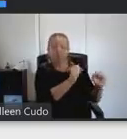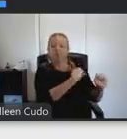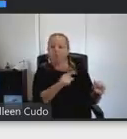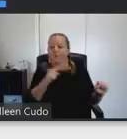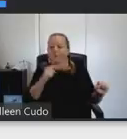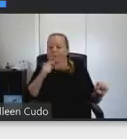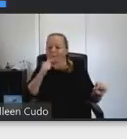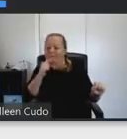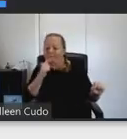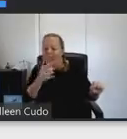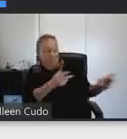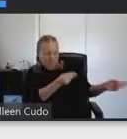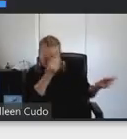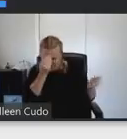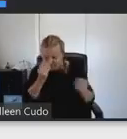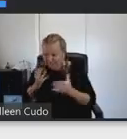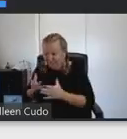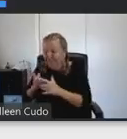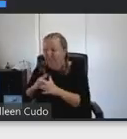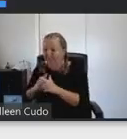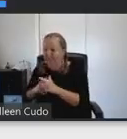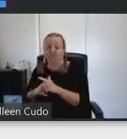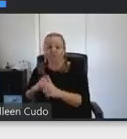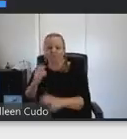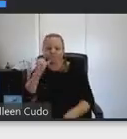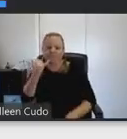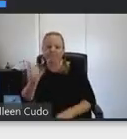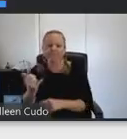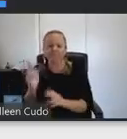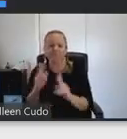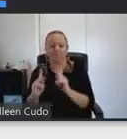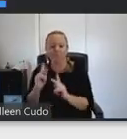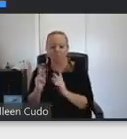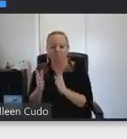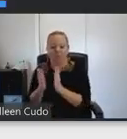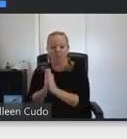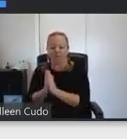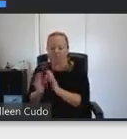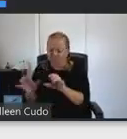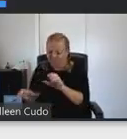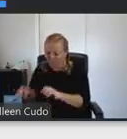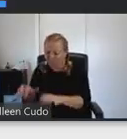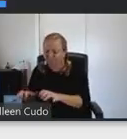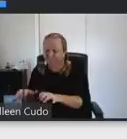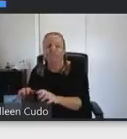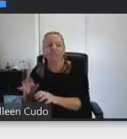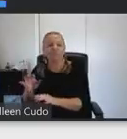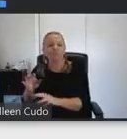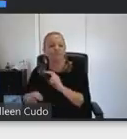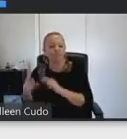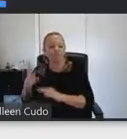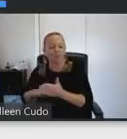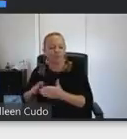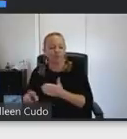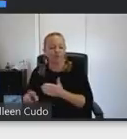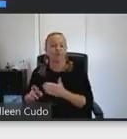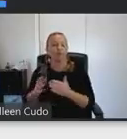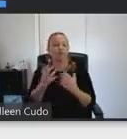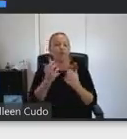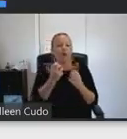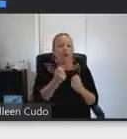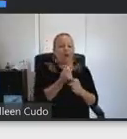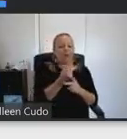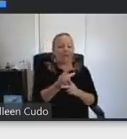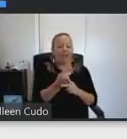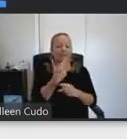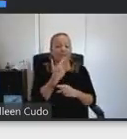timely fashion. Because we made that change, you will see that the healthcare status light now factors in metric